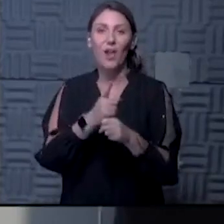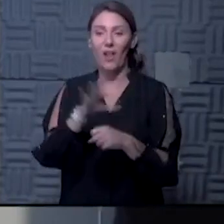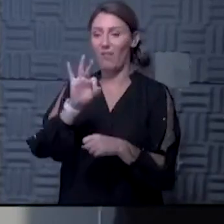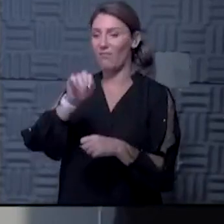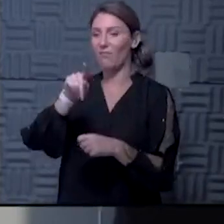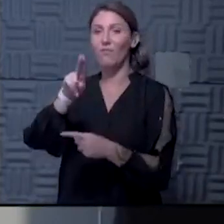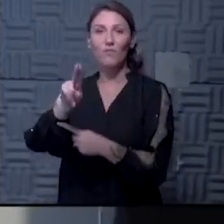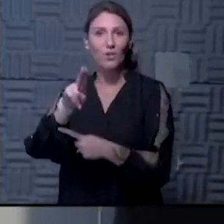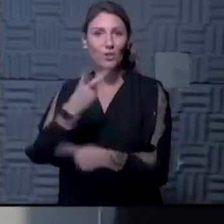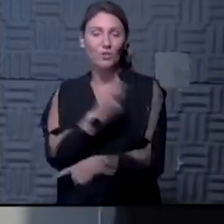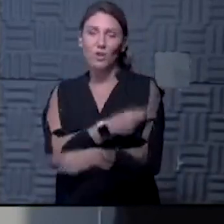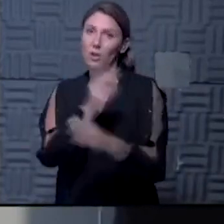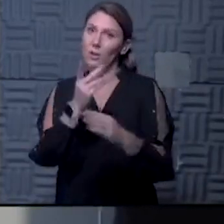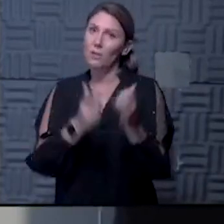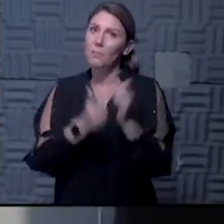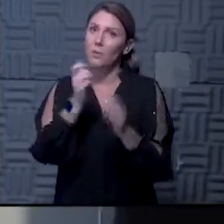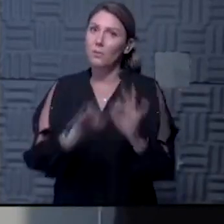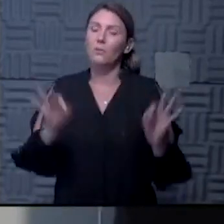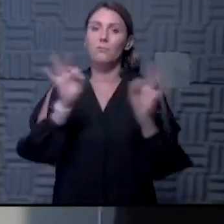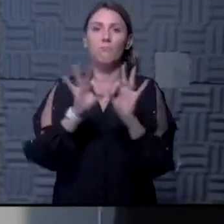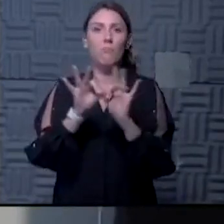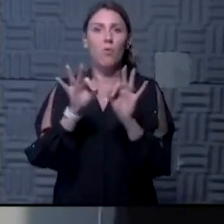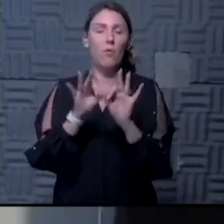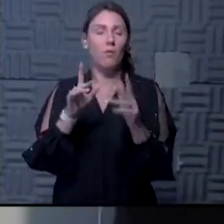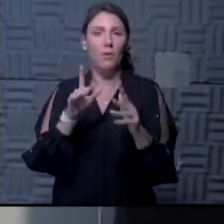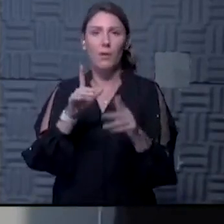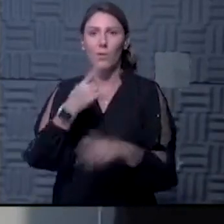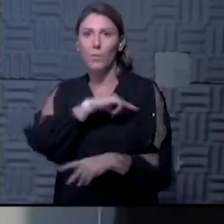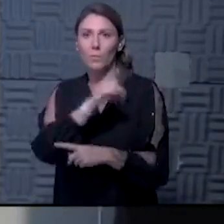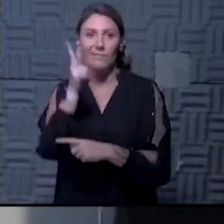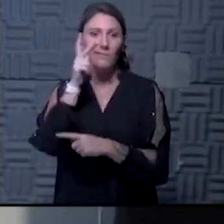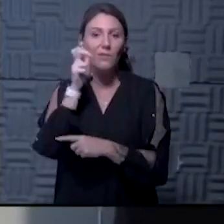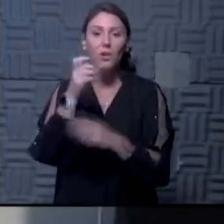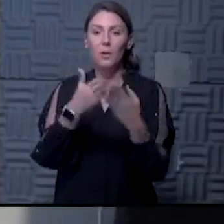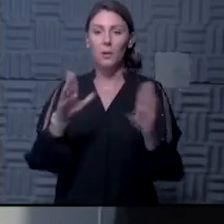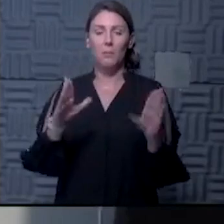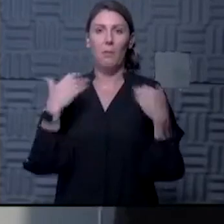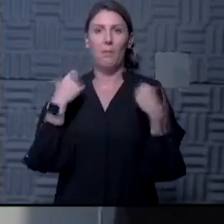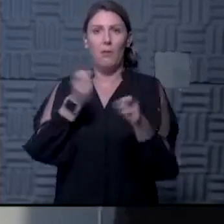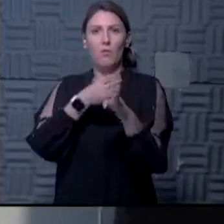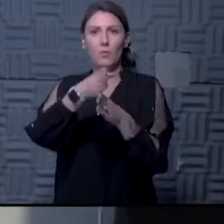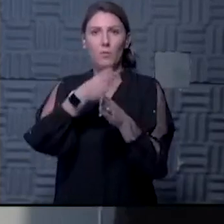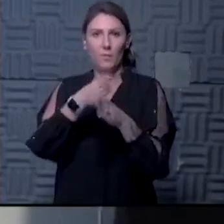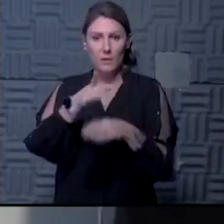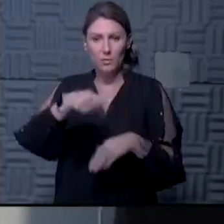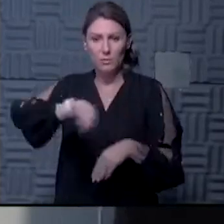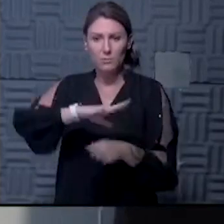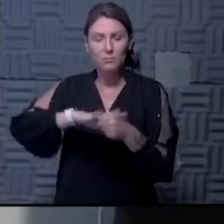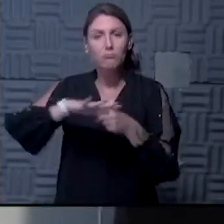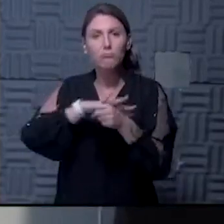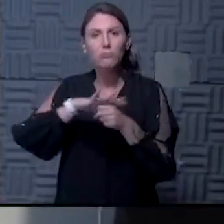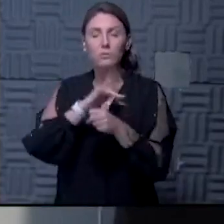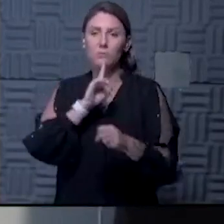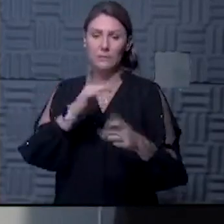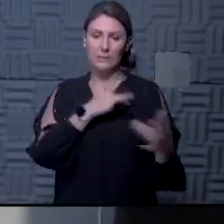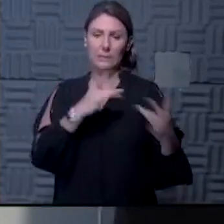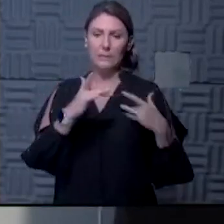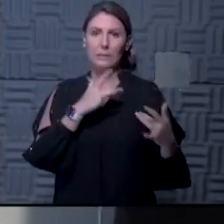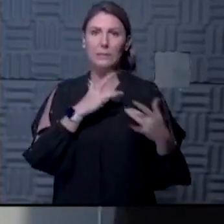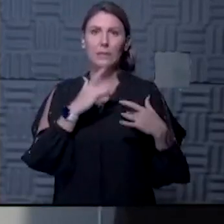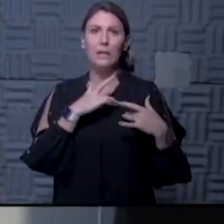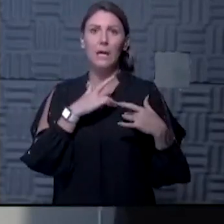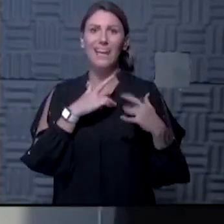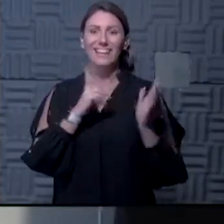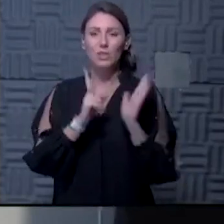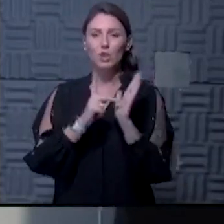than ever. We've been hearing for several months from the public health professionals in the region that they're very concerned about a twindemic, if